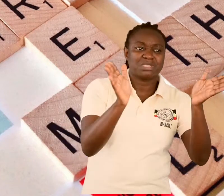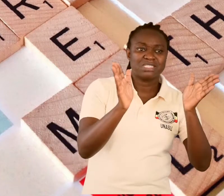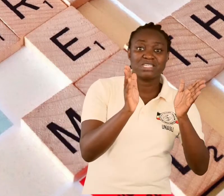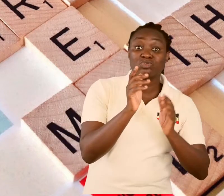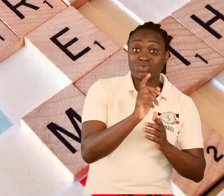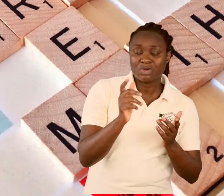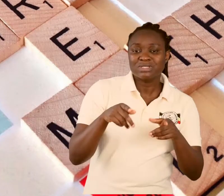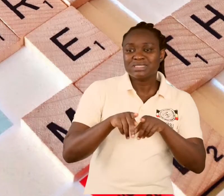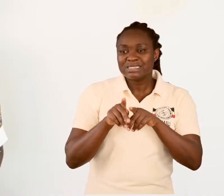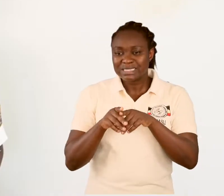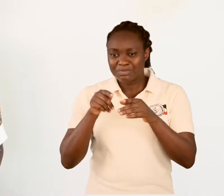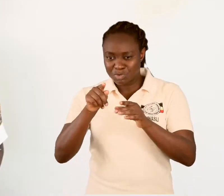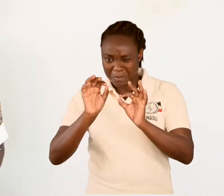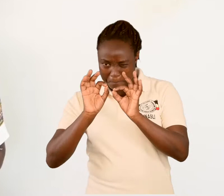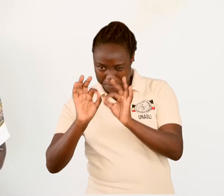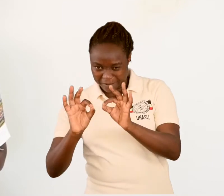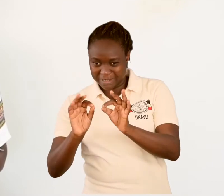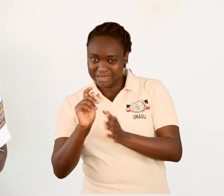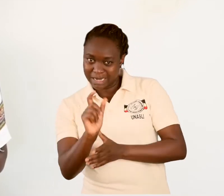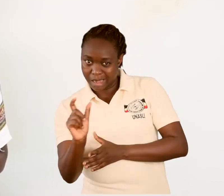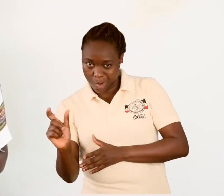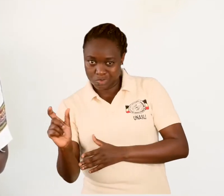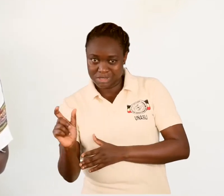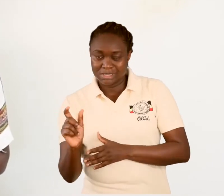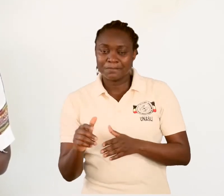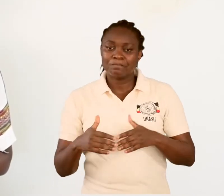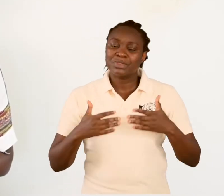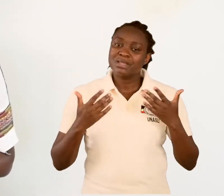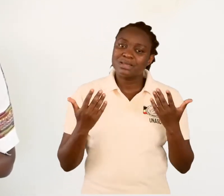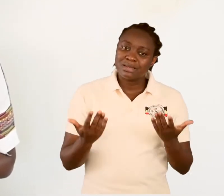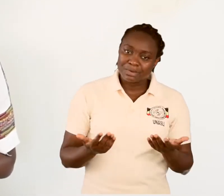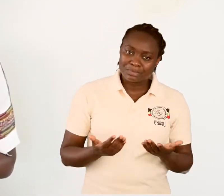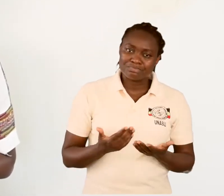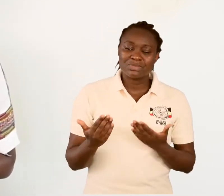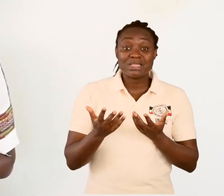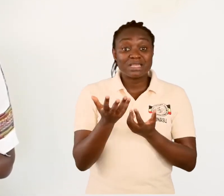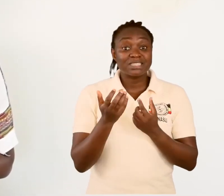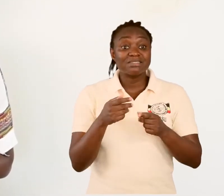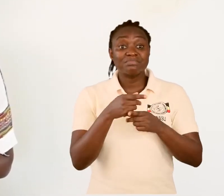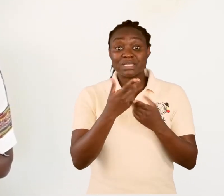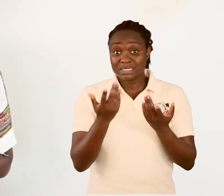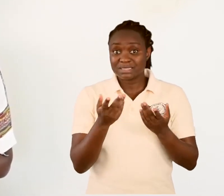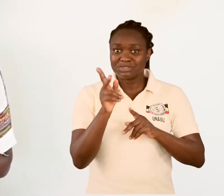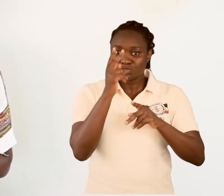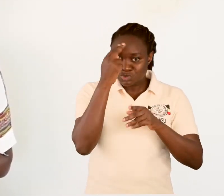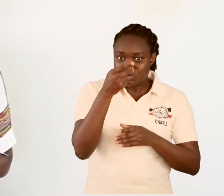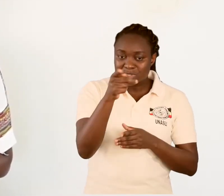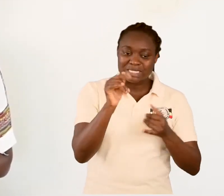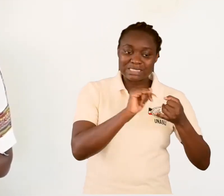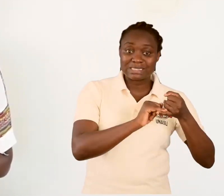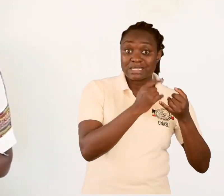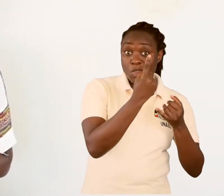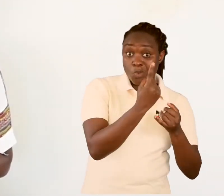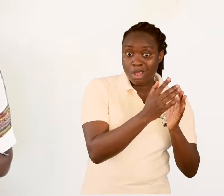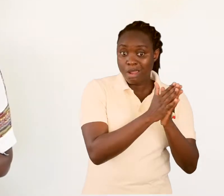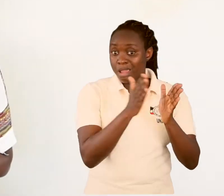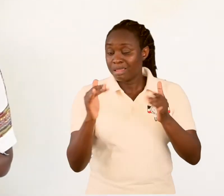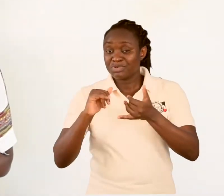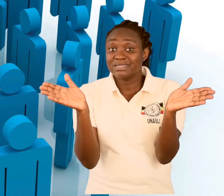proper nouns. I expect to have learners from Senior 1 up to Senior